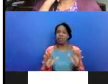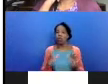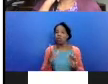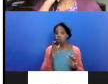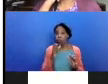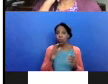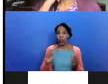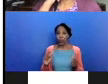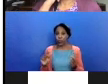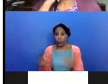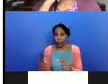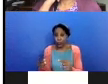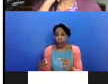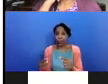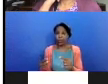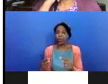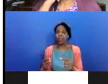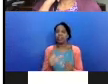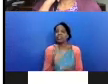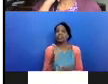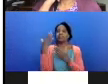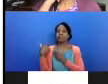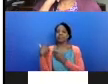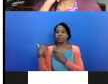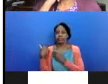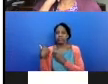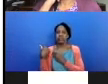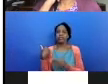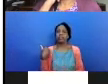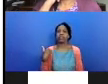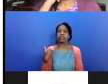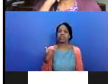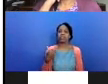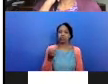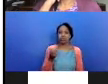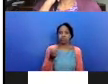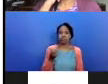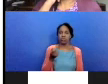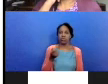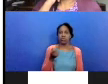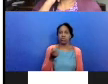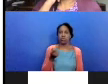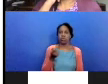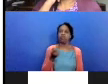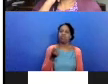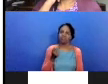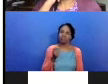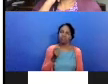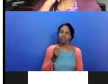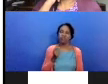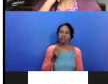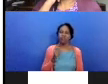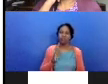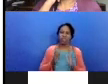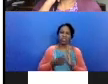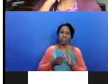the task is to be able to hold on to your own shame for having perpetrated violence and be caring of the person at the same